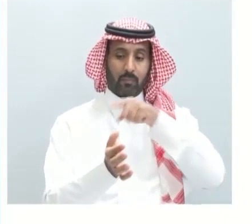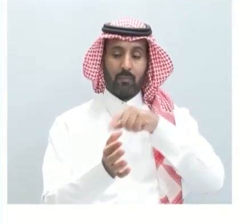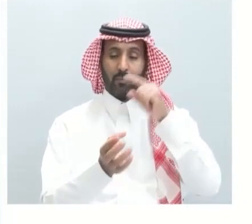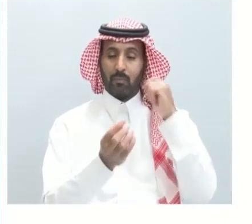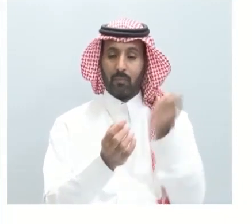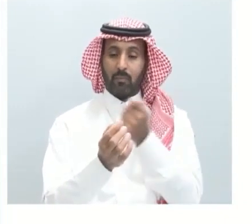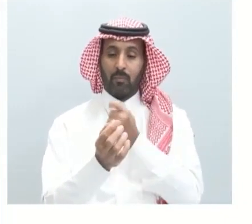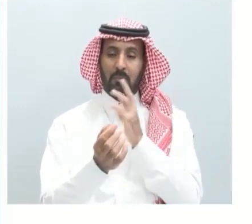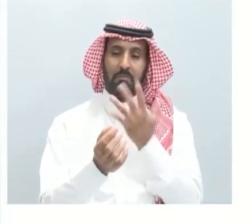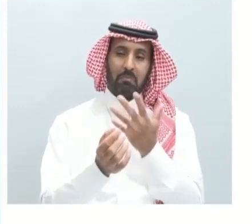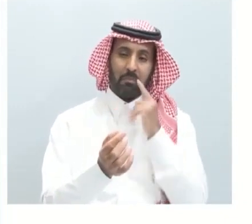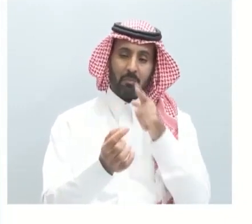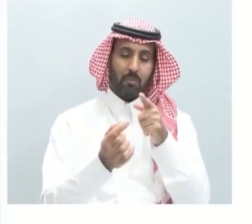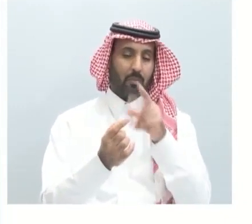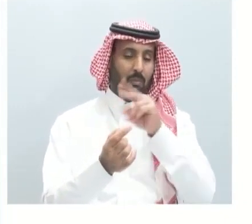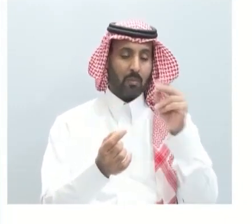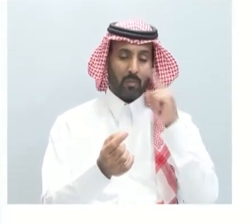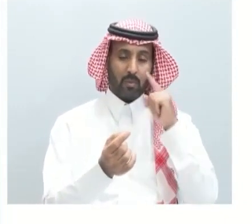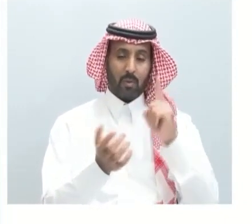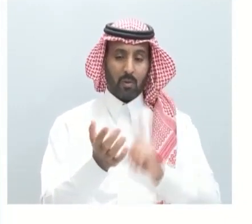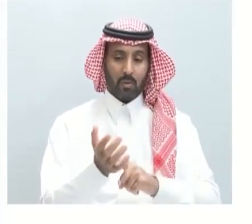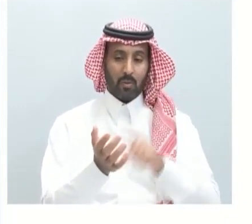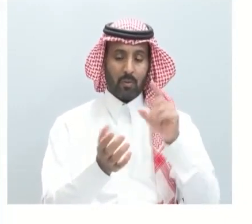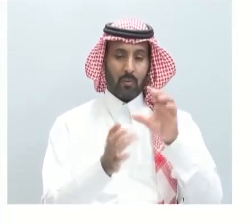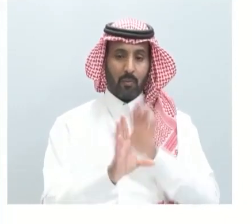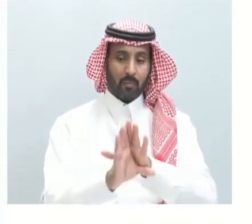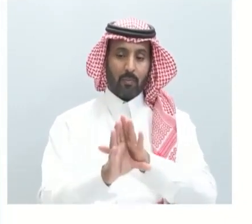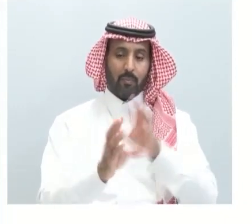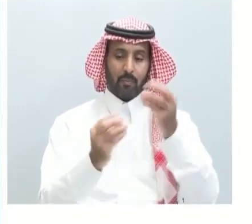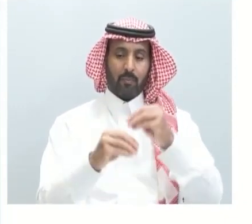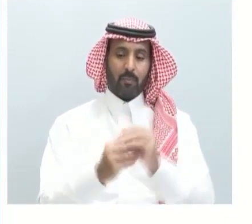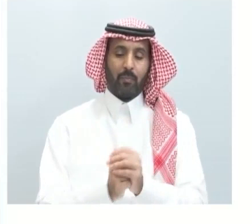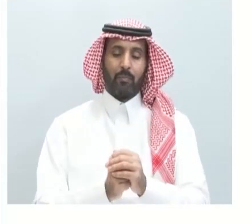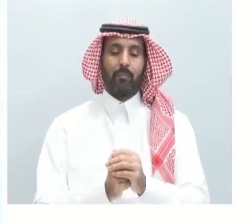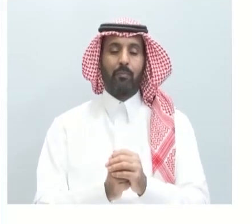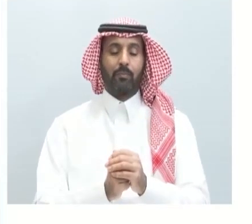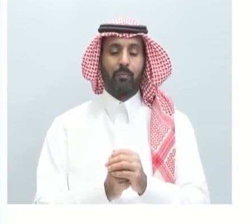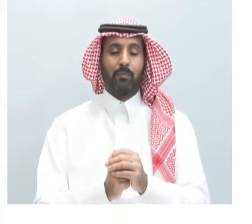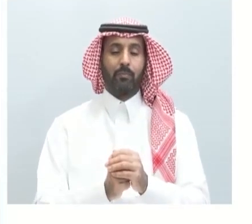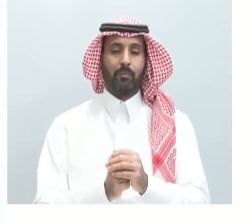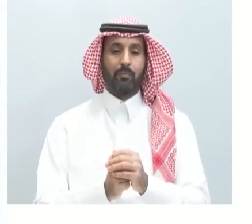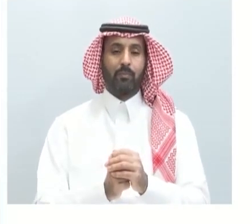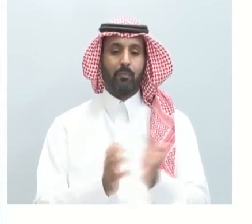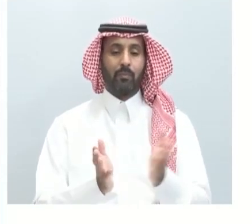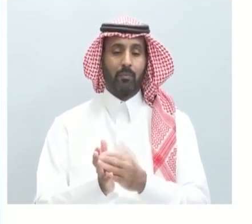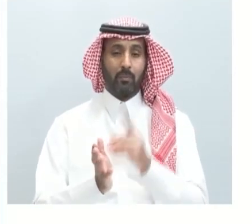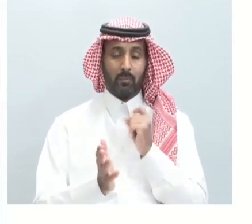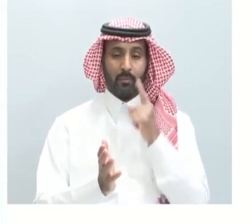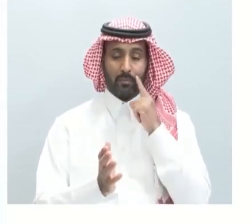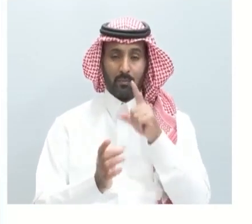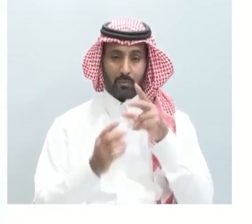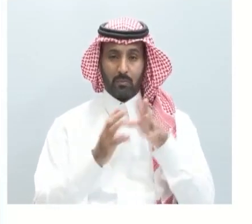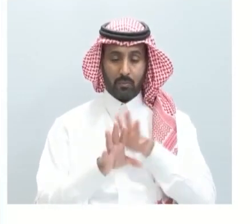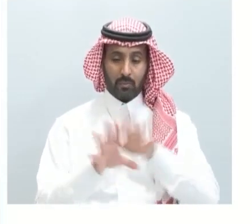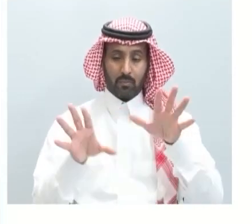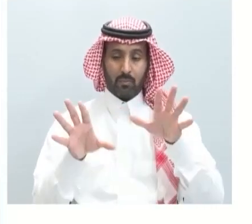notes of possible examples and other supporting information decide on a topic and make your own web